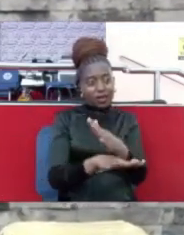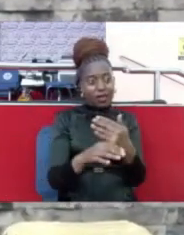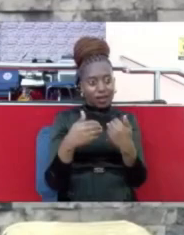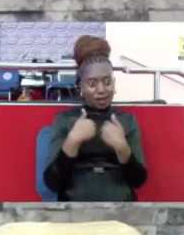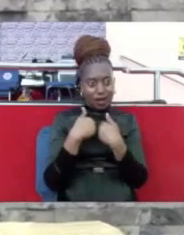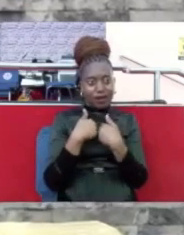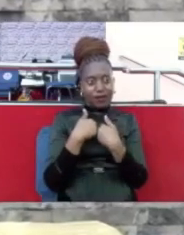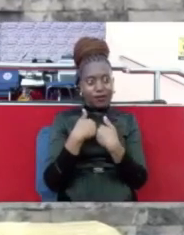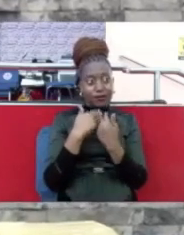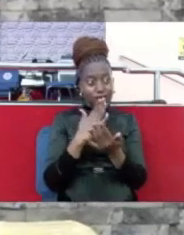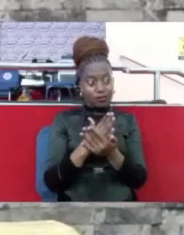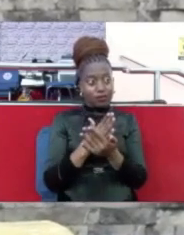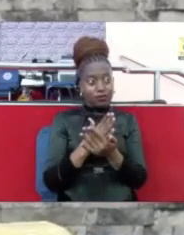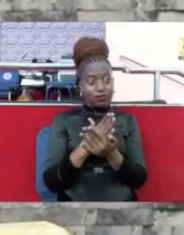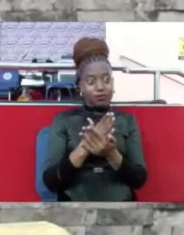have.